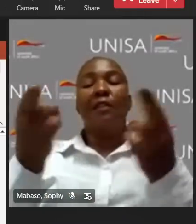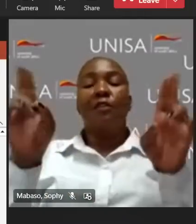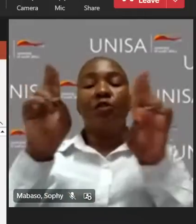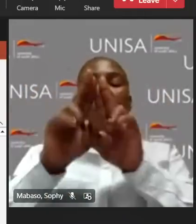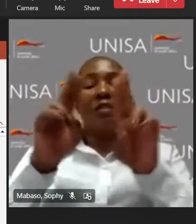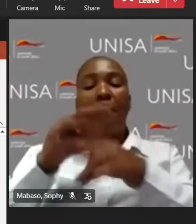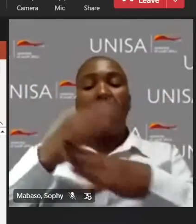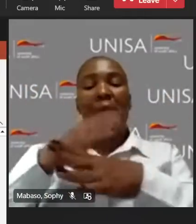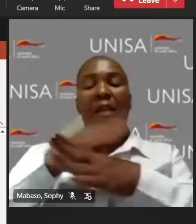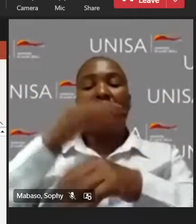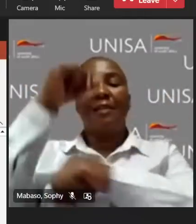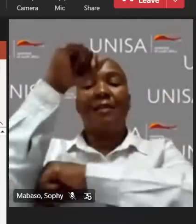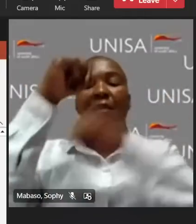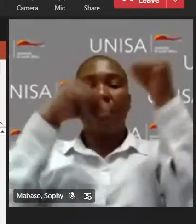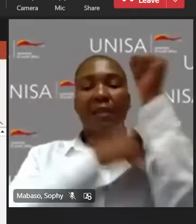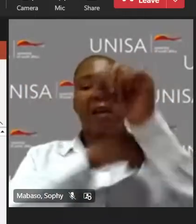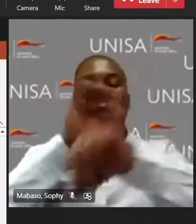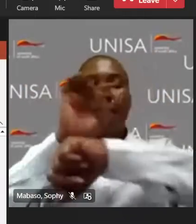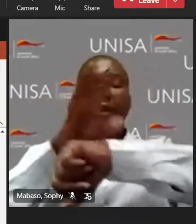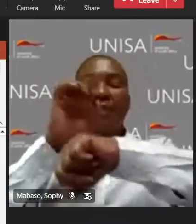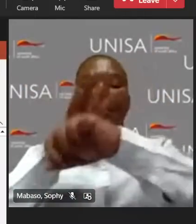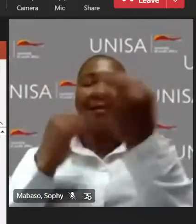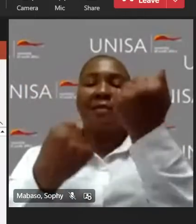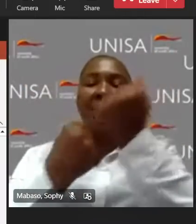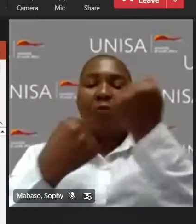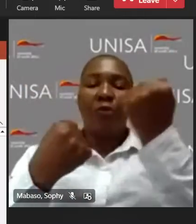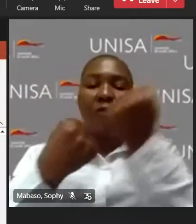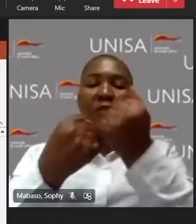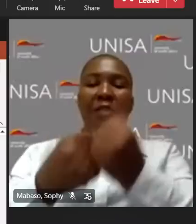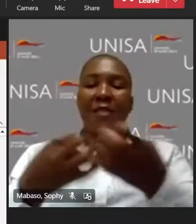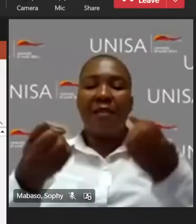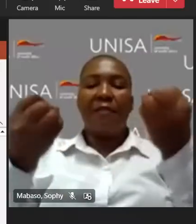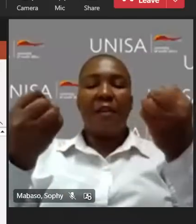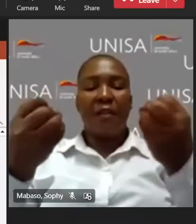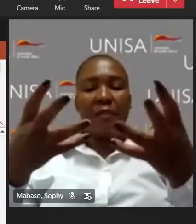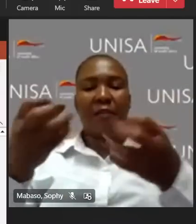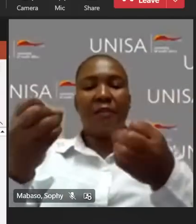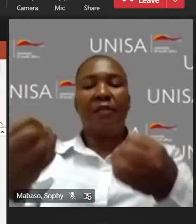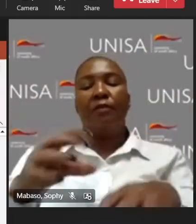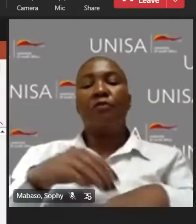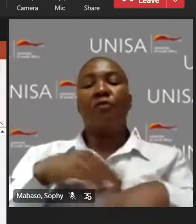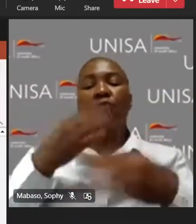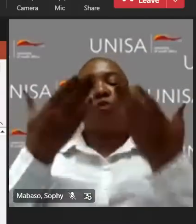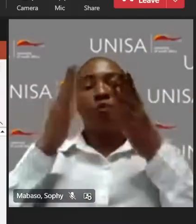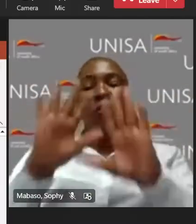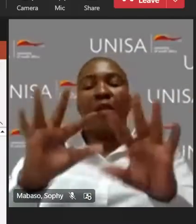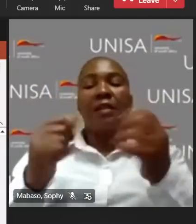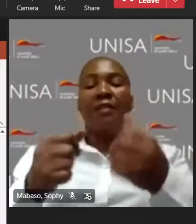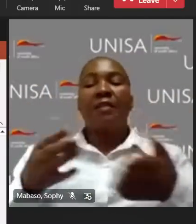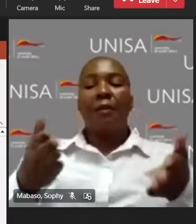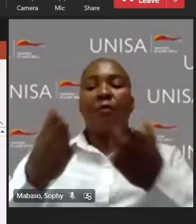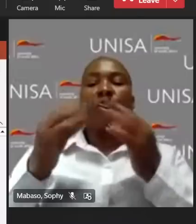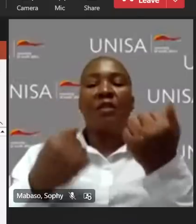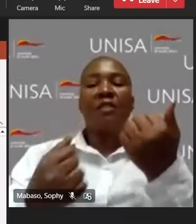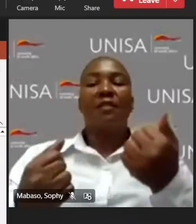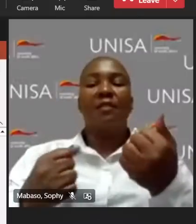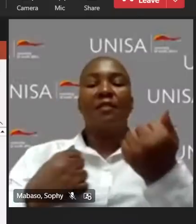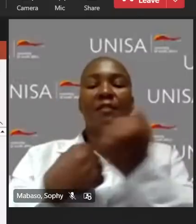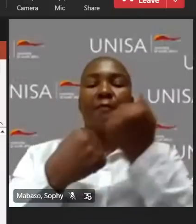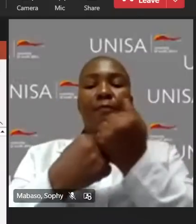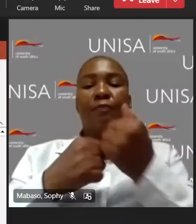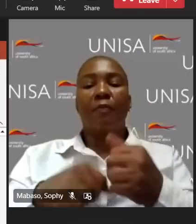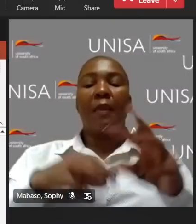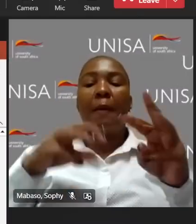structures, advising and supporting the delivery of effective and efficient student support services, managing